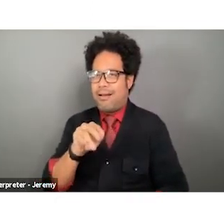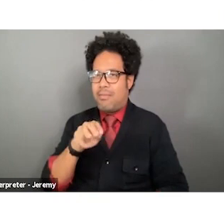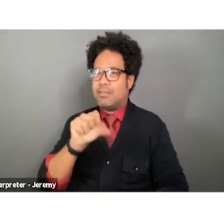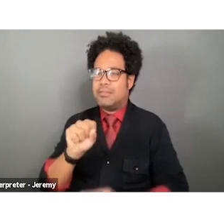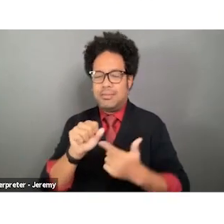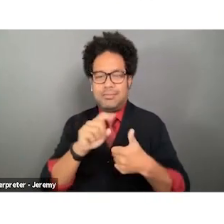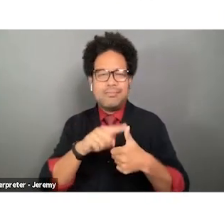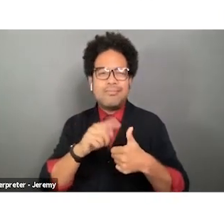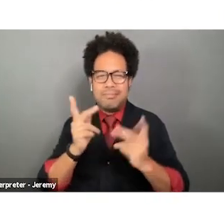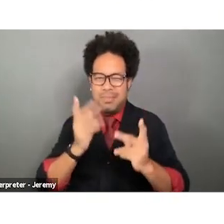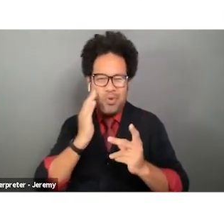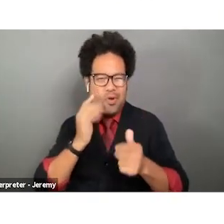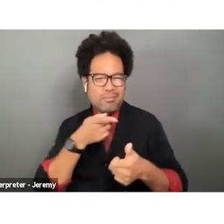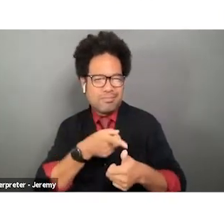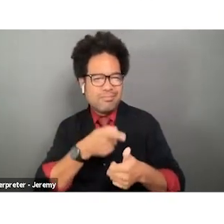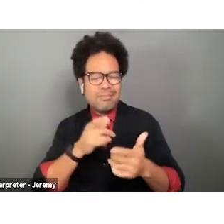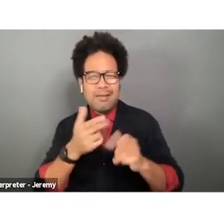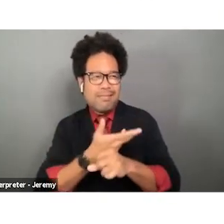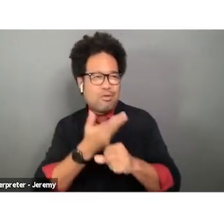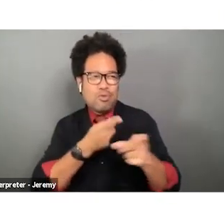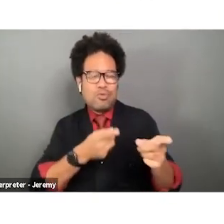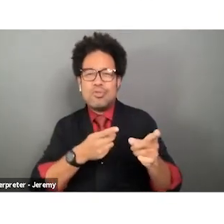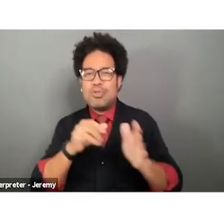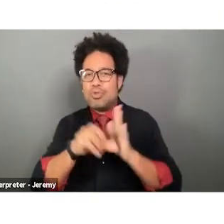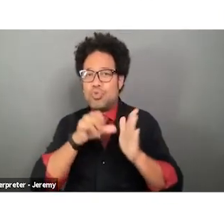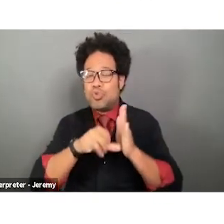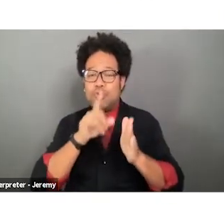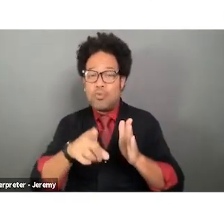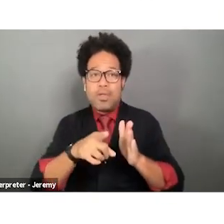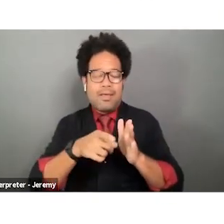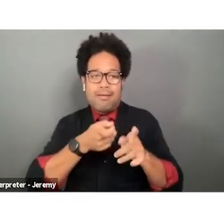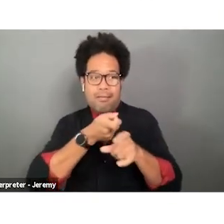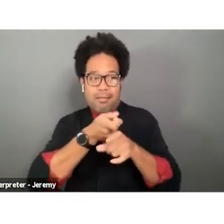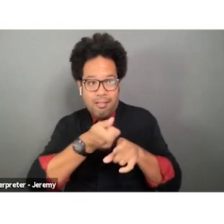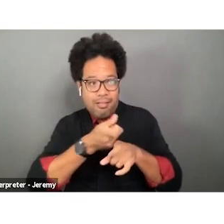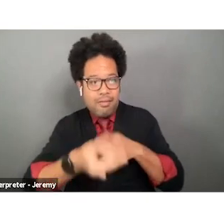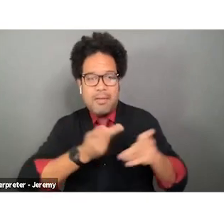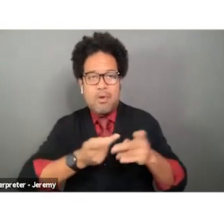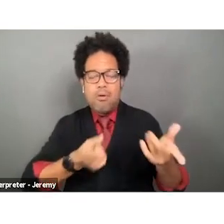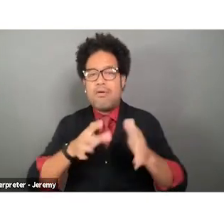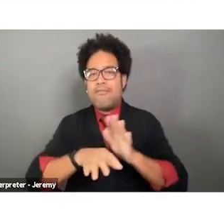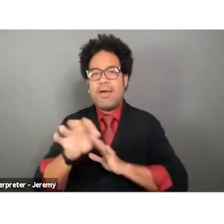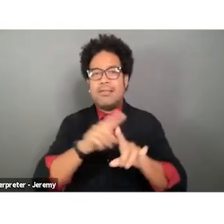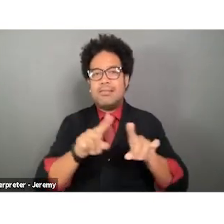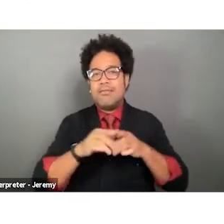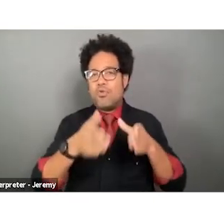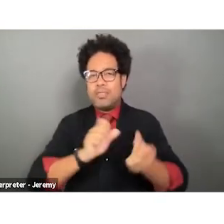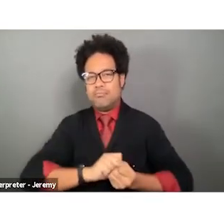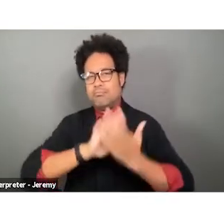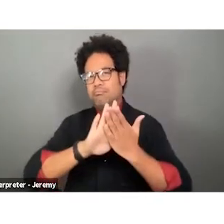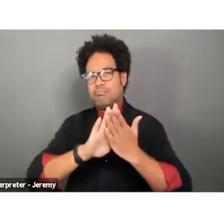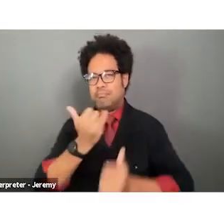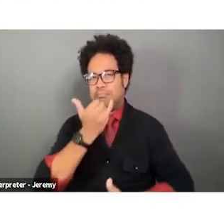People know about Anonymous and how he's used YouTube to really terrorize people and finding different ways to address